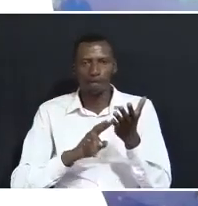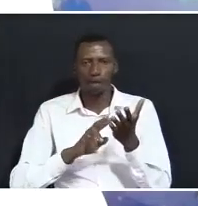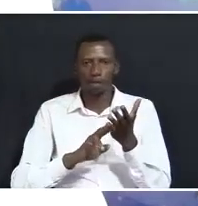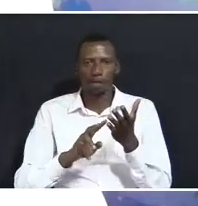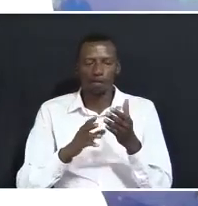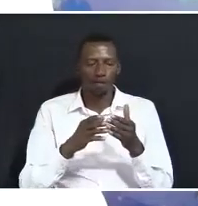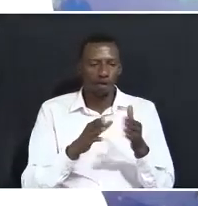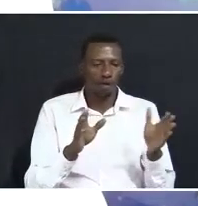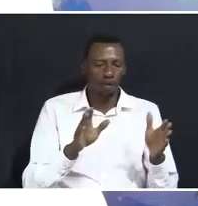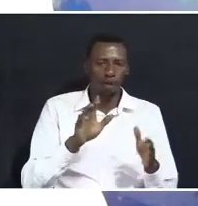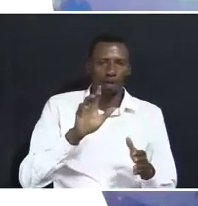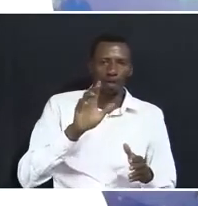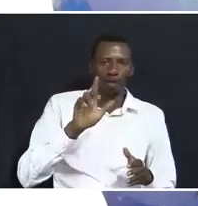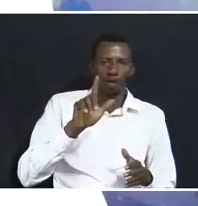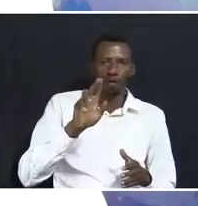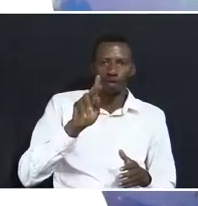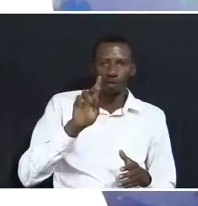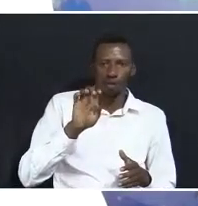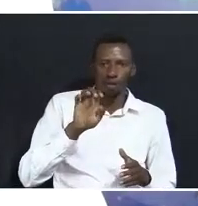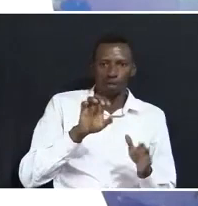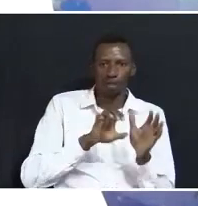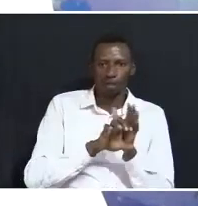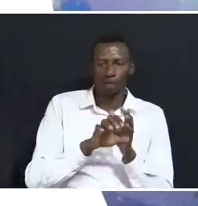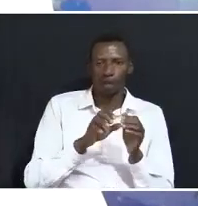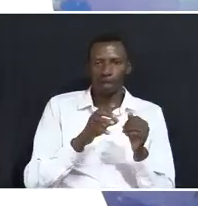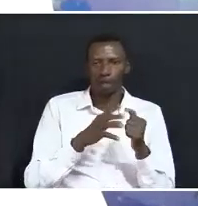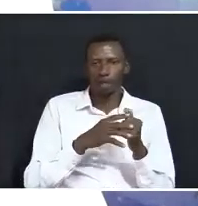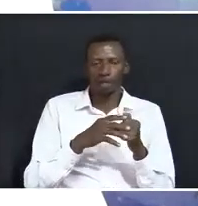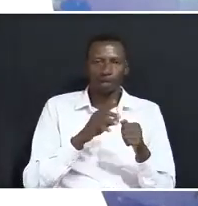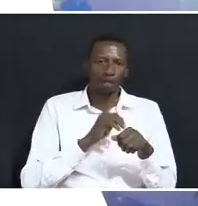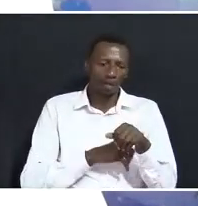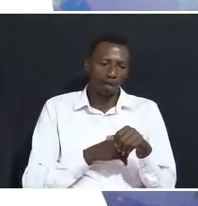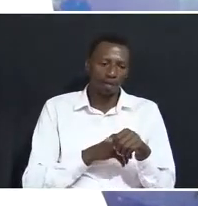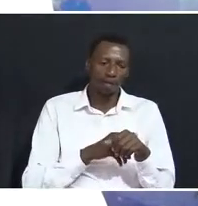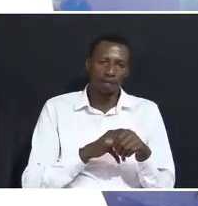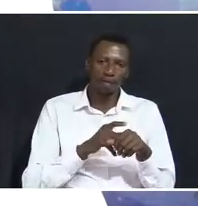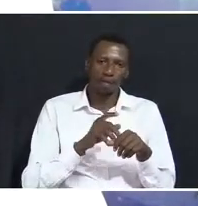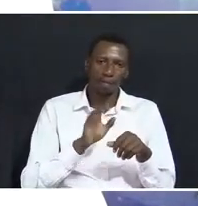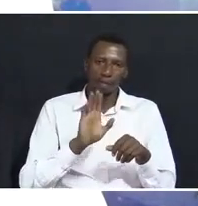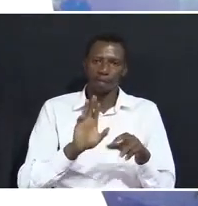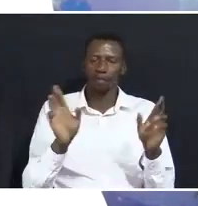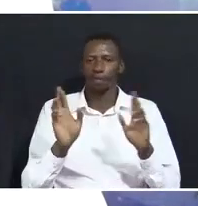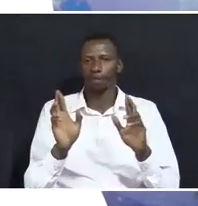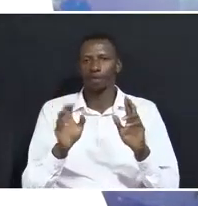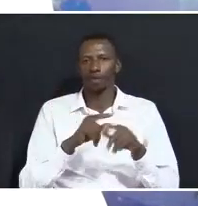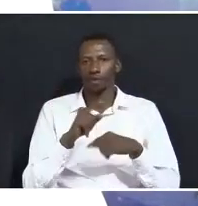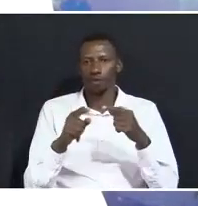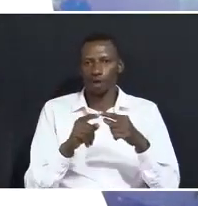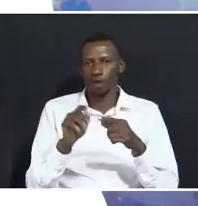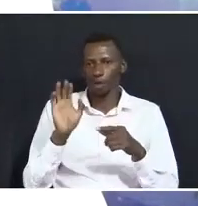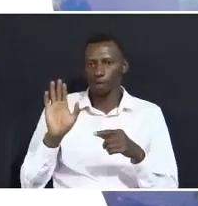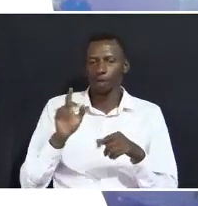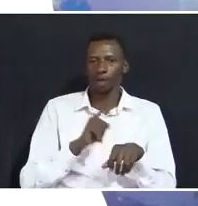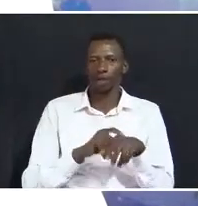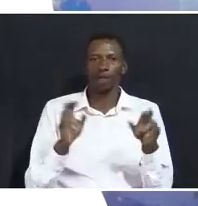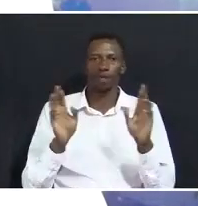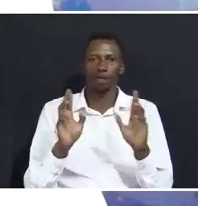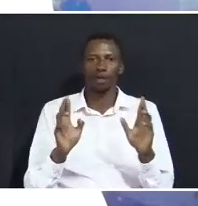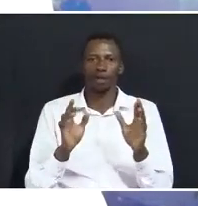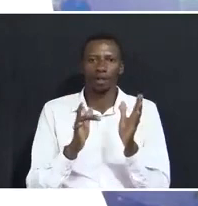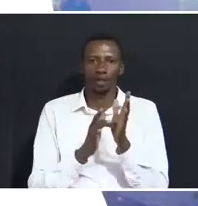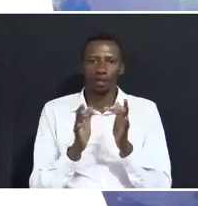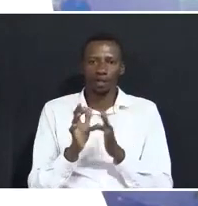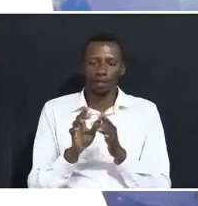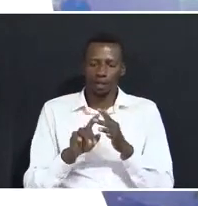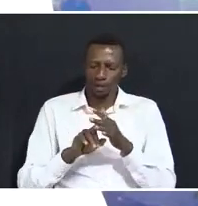Luke chapter 9 verse 51 that we read, that when his time had come, then he intentionally